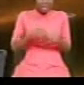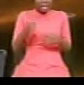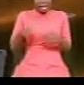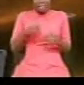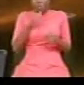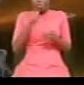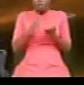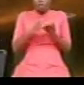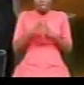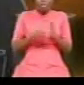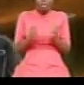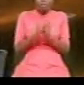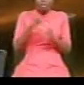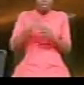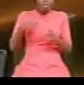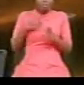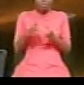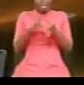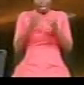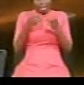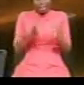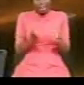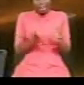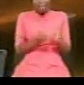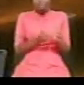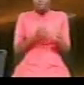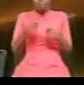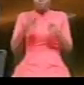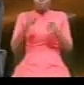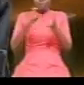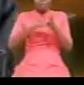unforgiveness within. No, we let go. Verse 11.